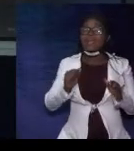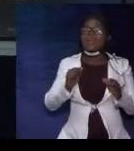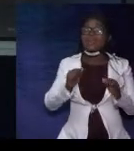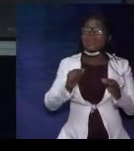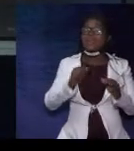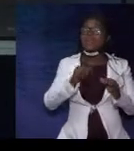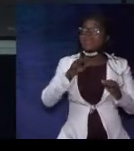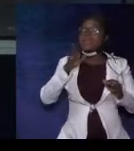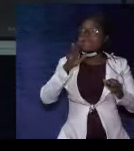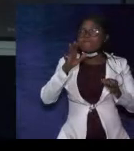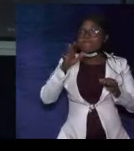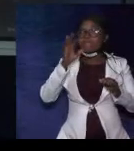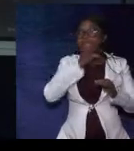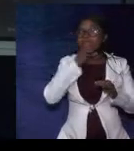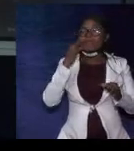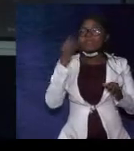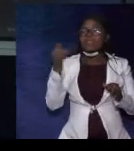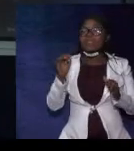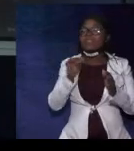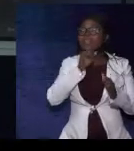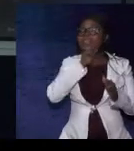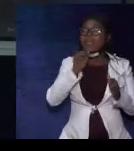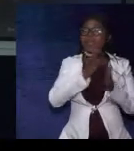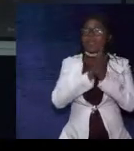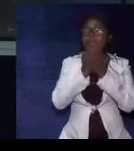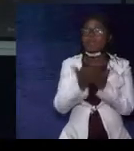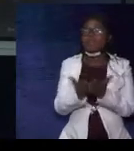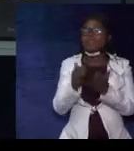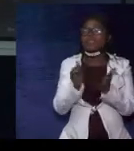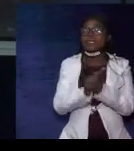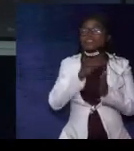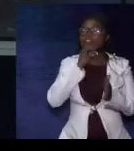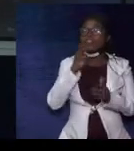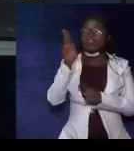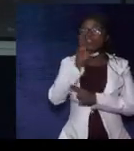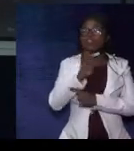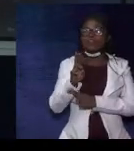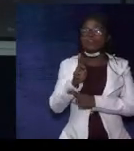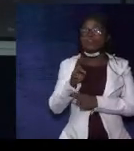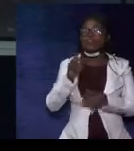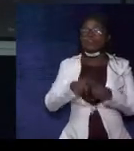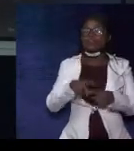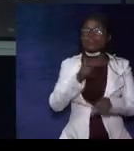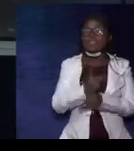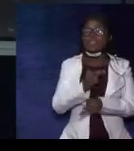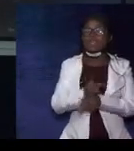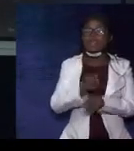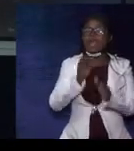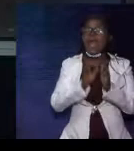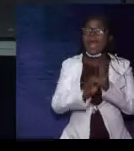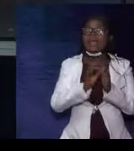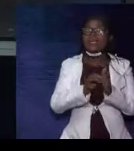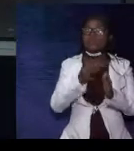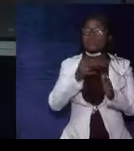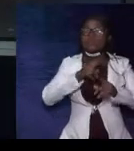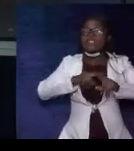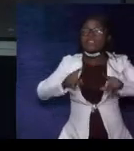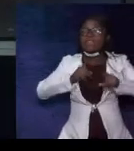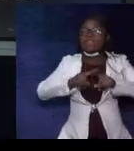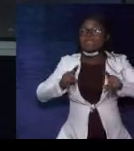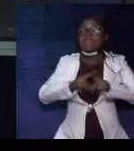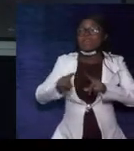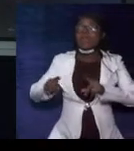farm record is a book that is used to keep account of different